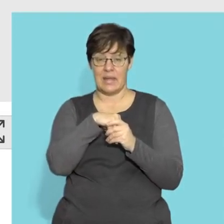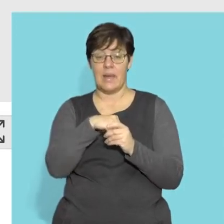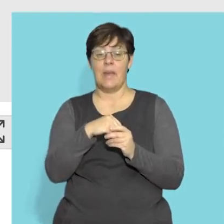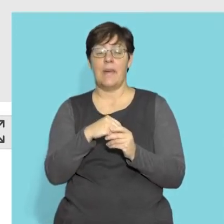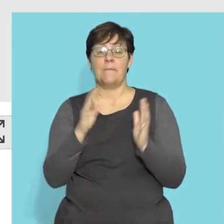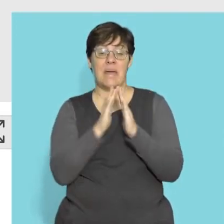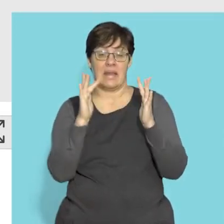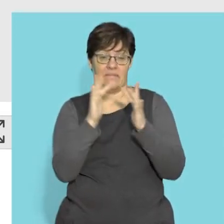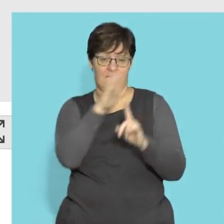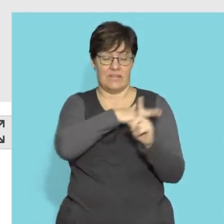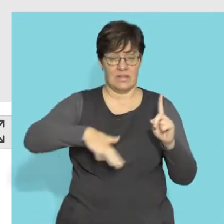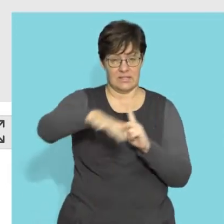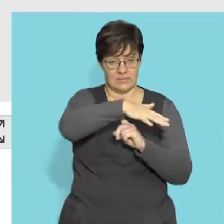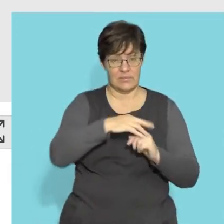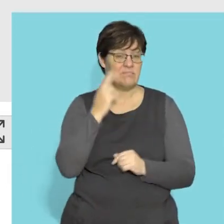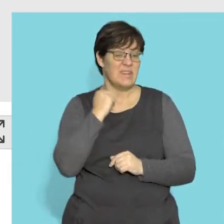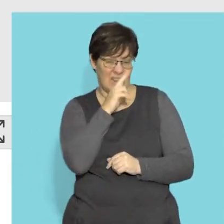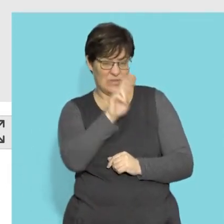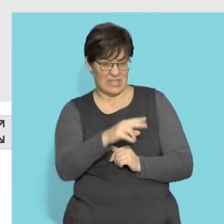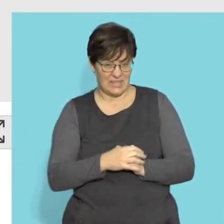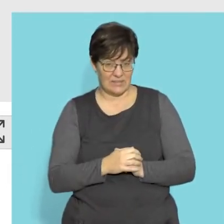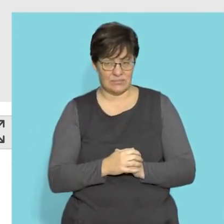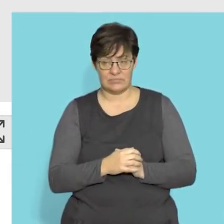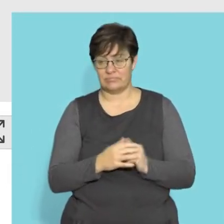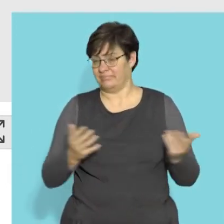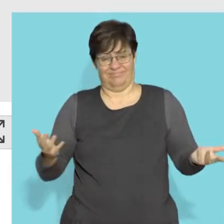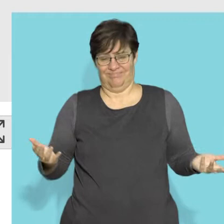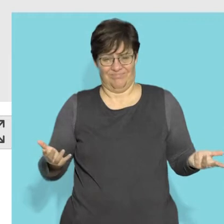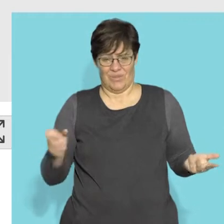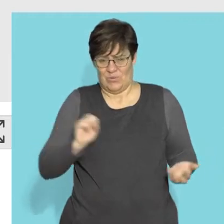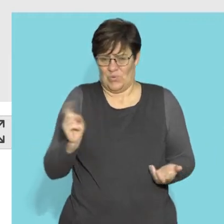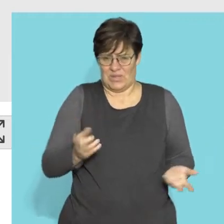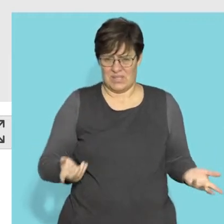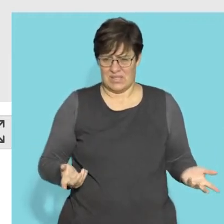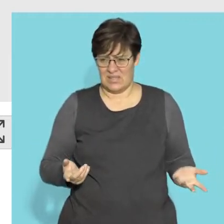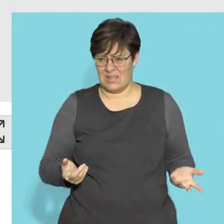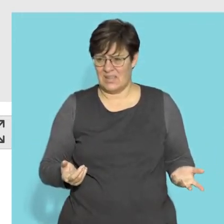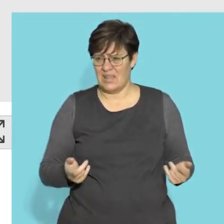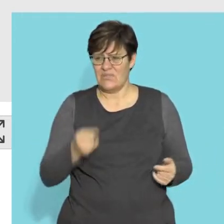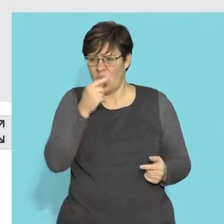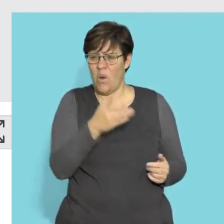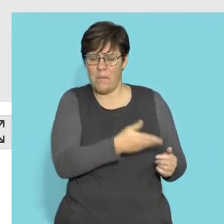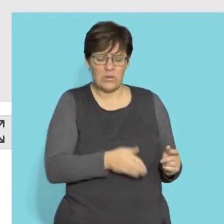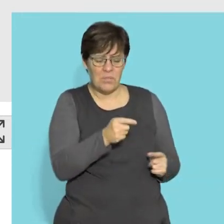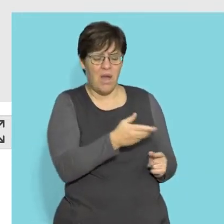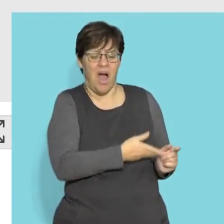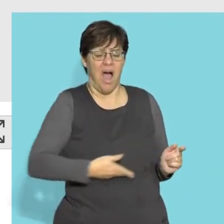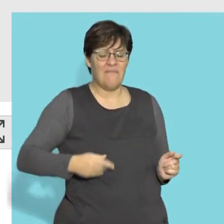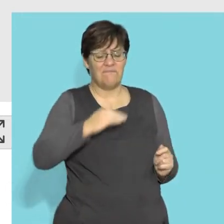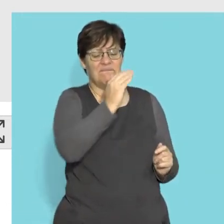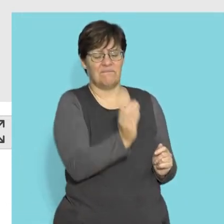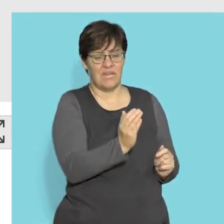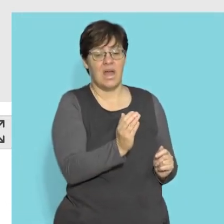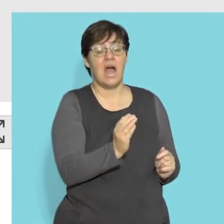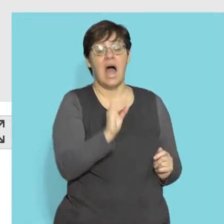magnetic field. And that's quite nice to see that. You might be saying, so what's this half loop thing